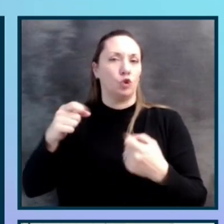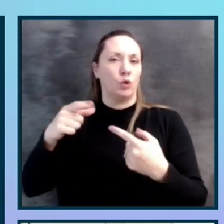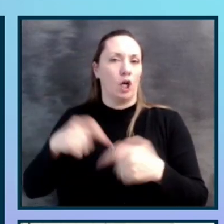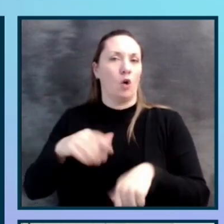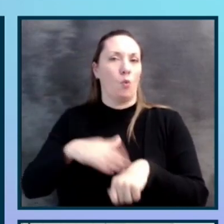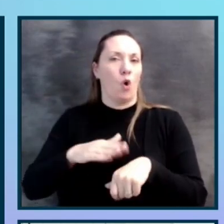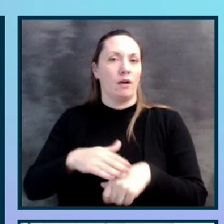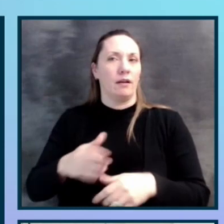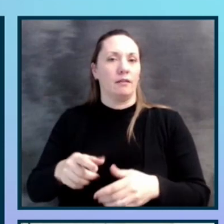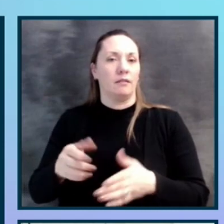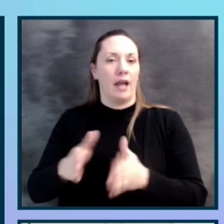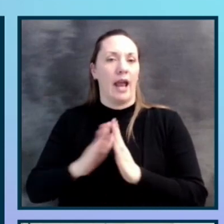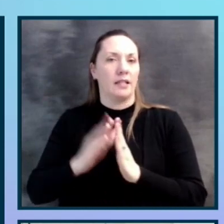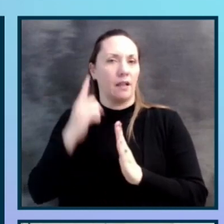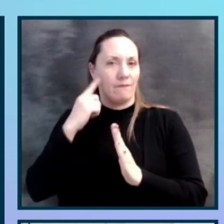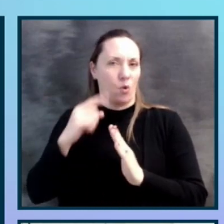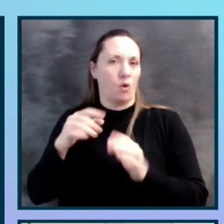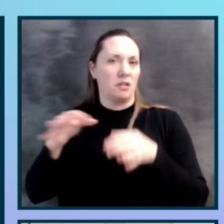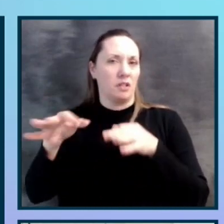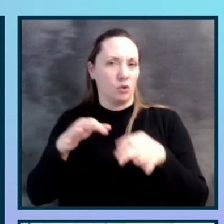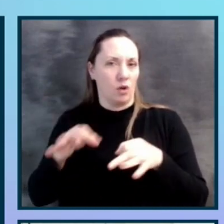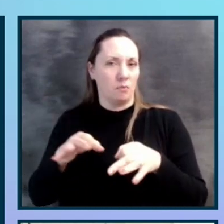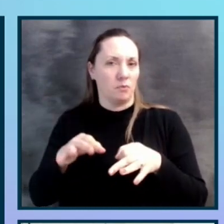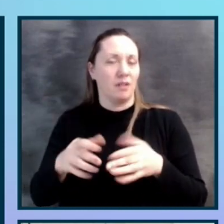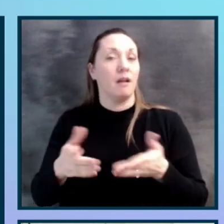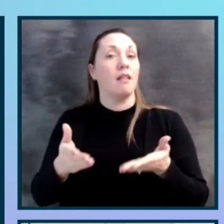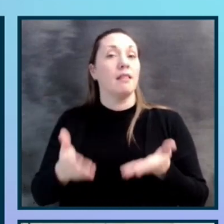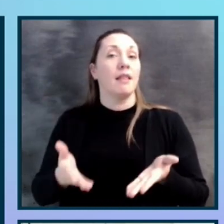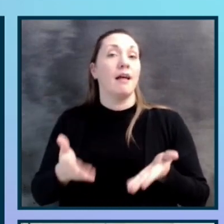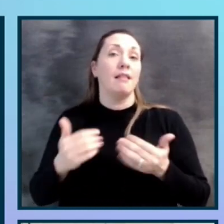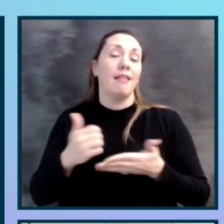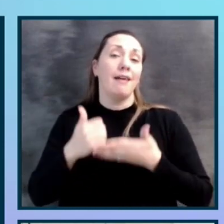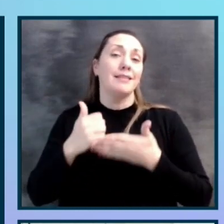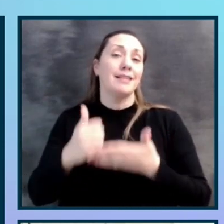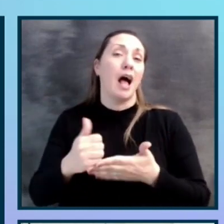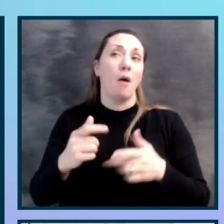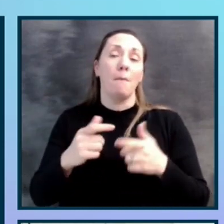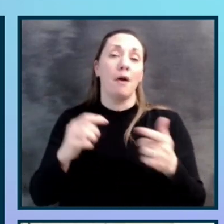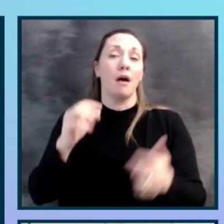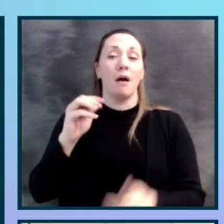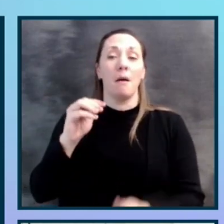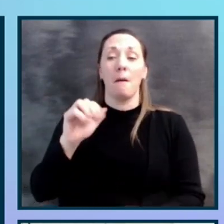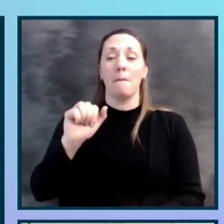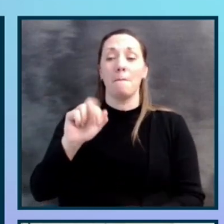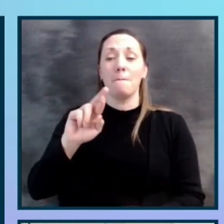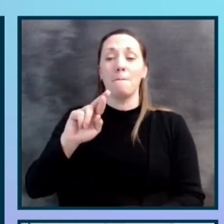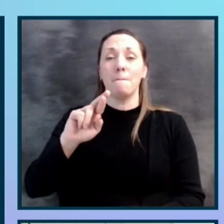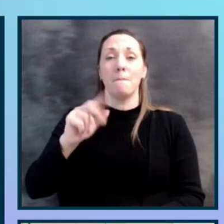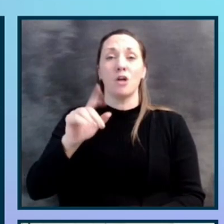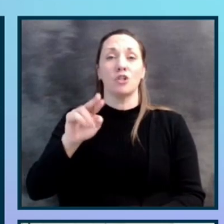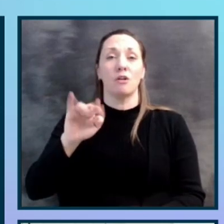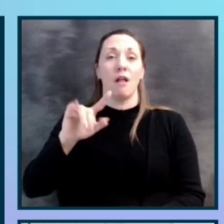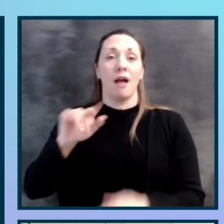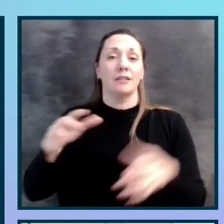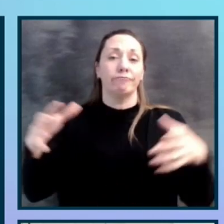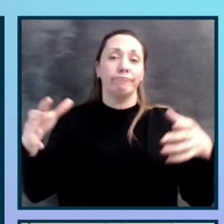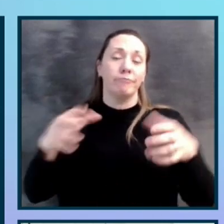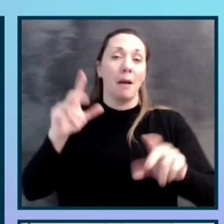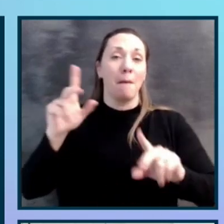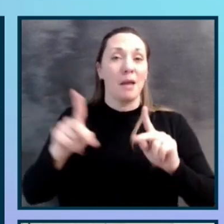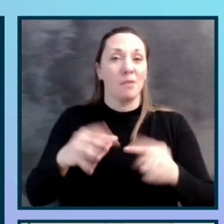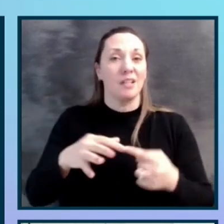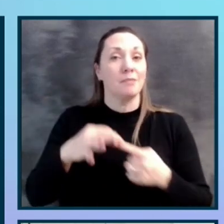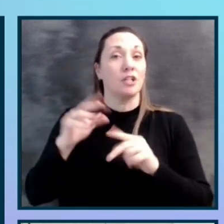a description. Let's help marginalized people, specifically people of color, to not have to be re-traumatized by these